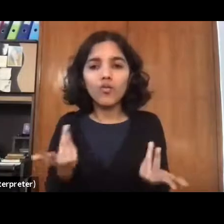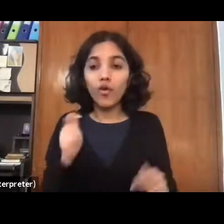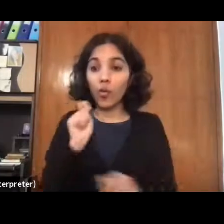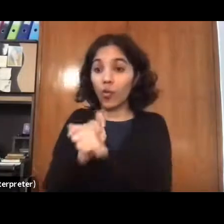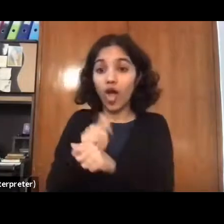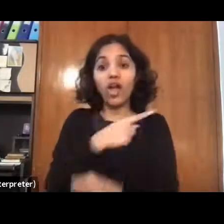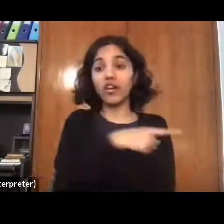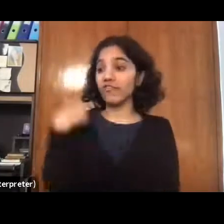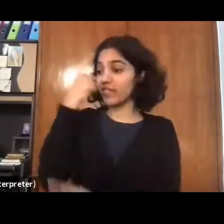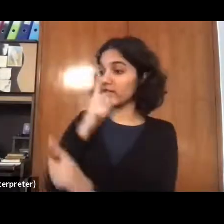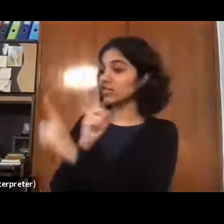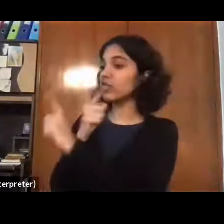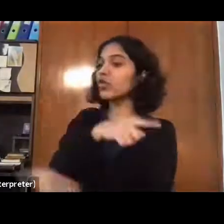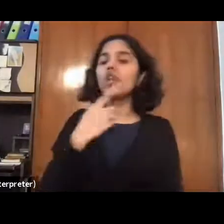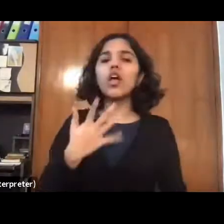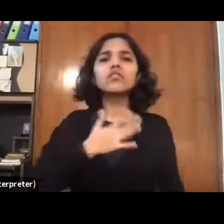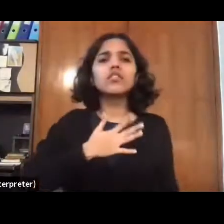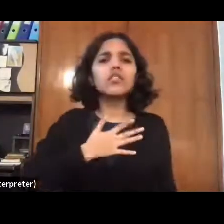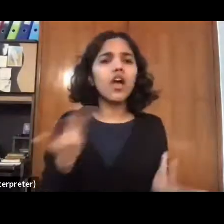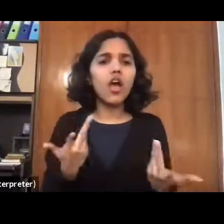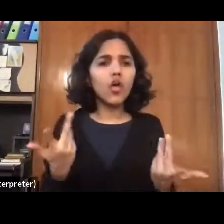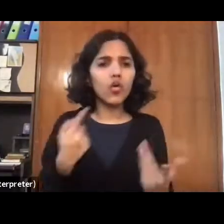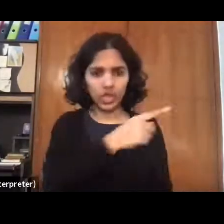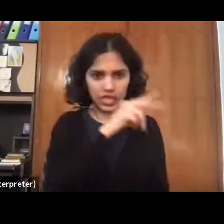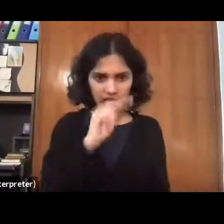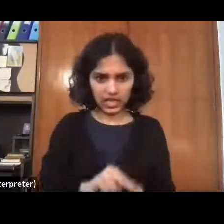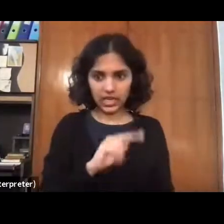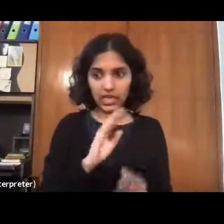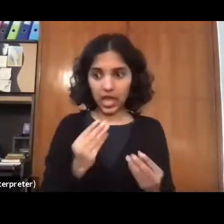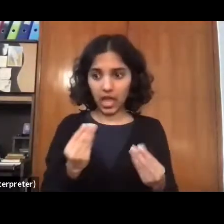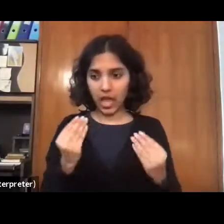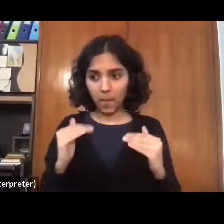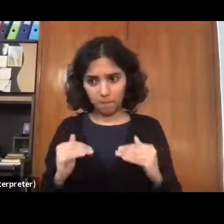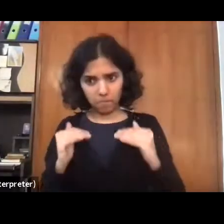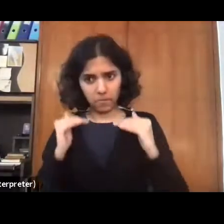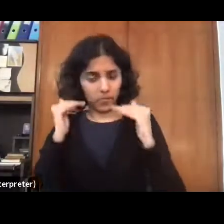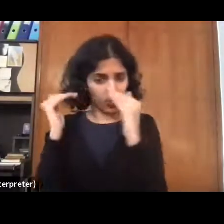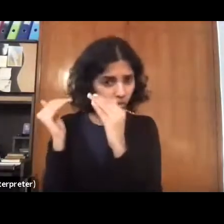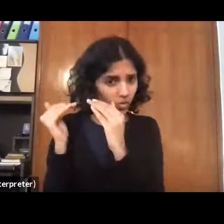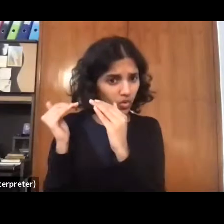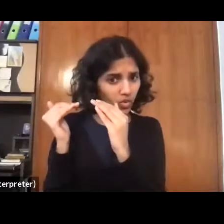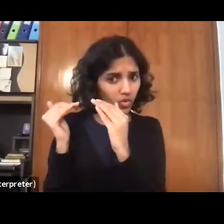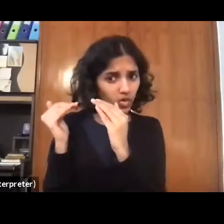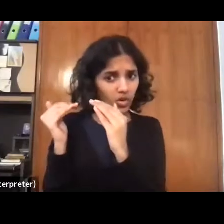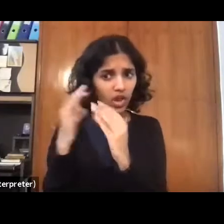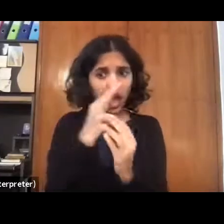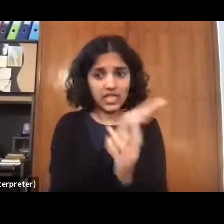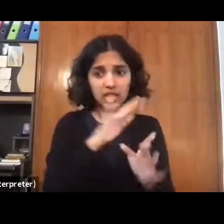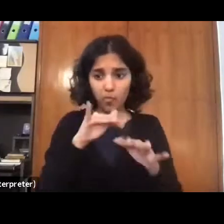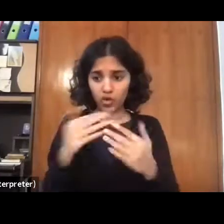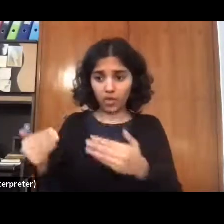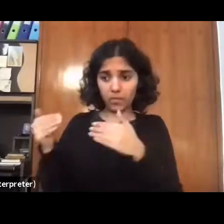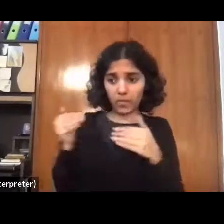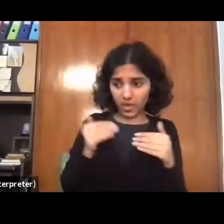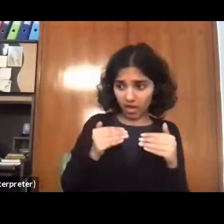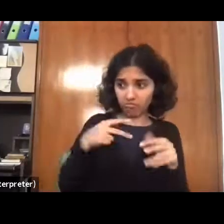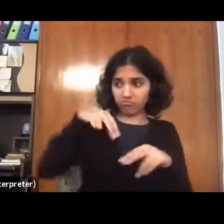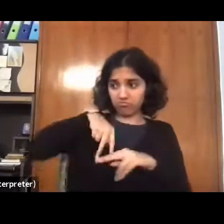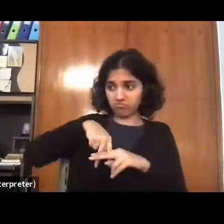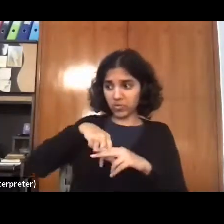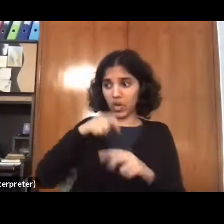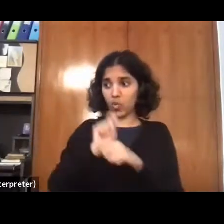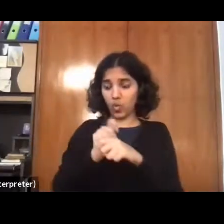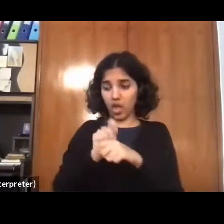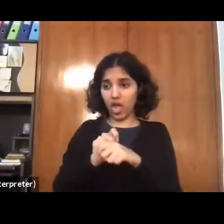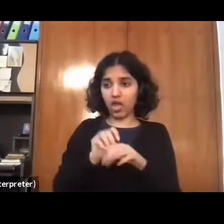How will they survive? Do they need upskilling to something that could put them behind a computer and perform to the